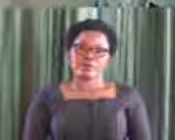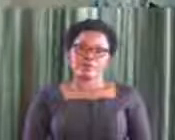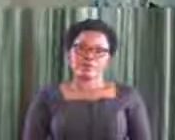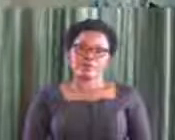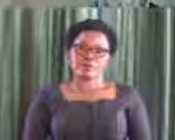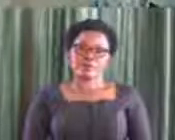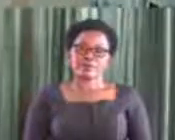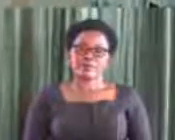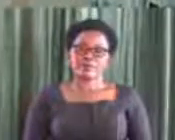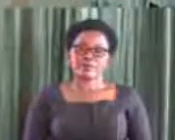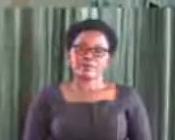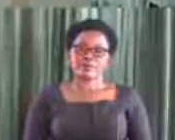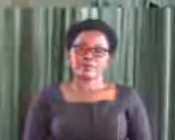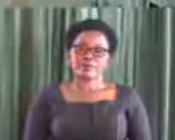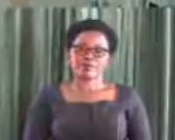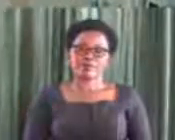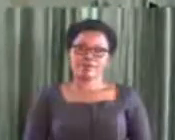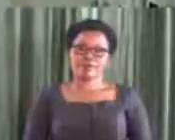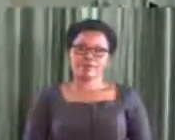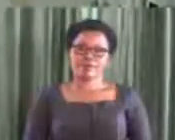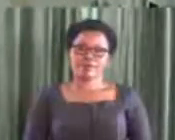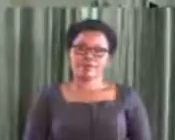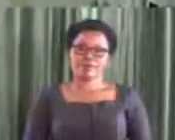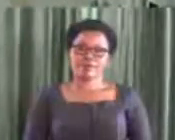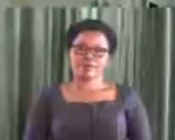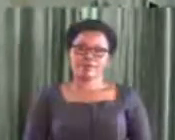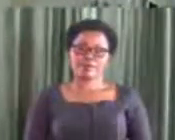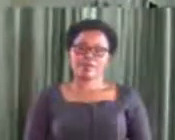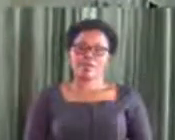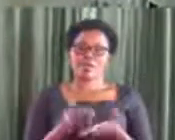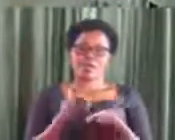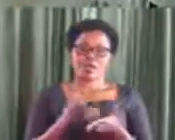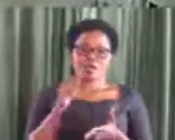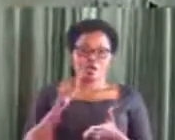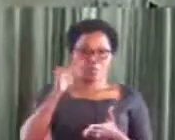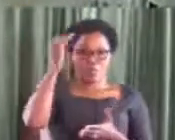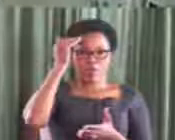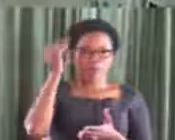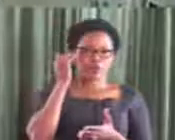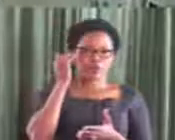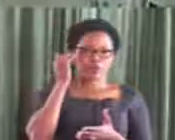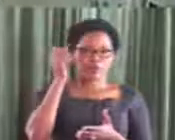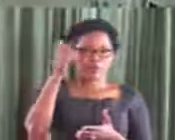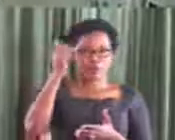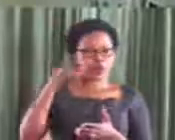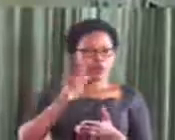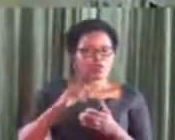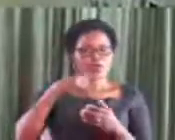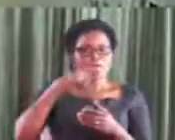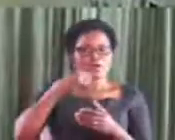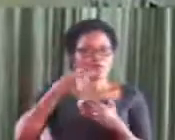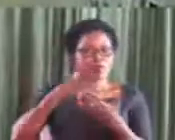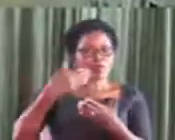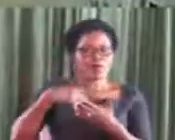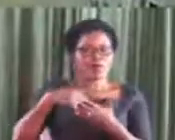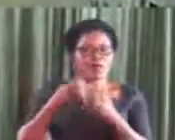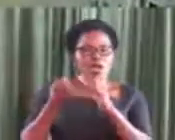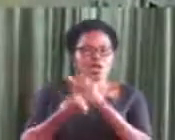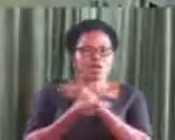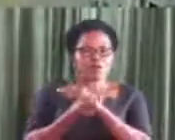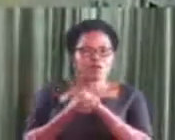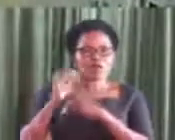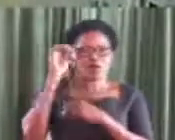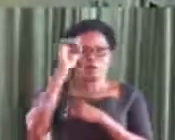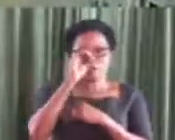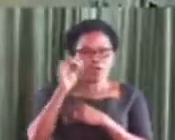this court, and because you mentioned advisory opinions, maybe we can discuss that